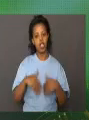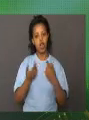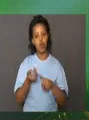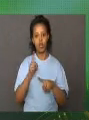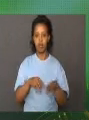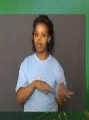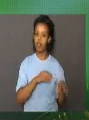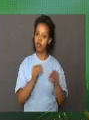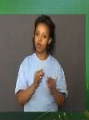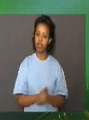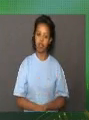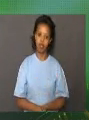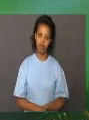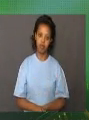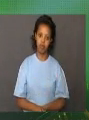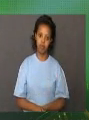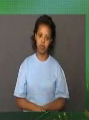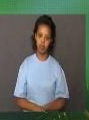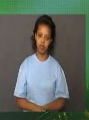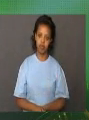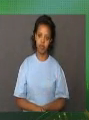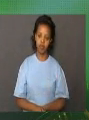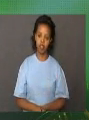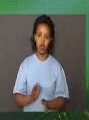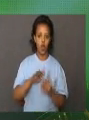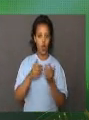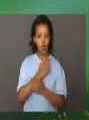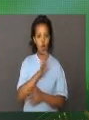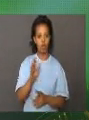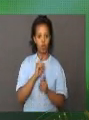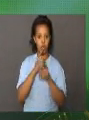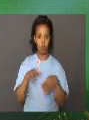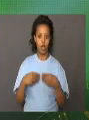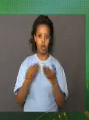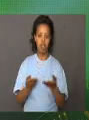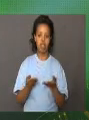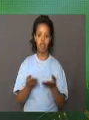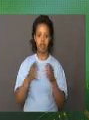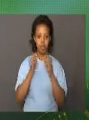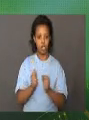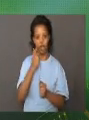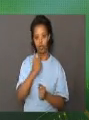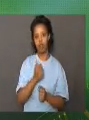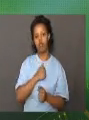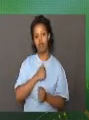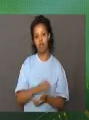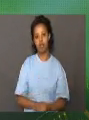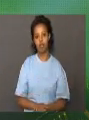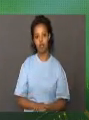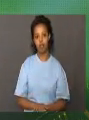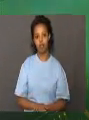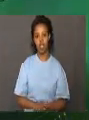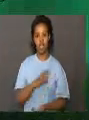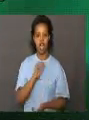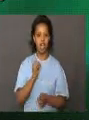Welcome back, students. I hope everyone was able to answer the question. If you